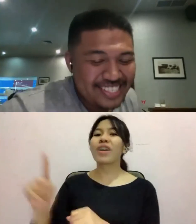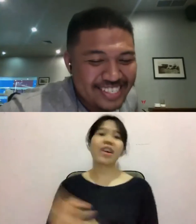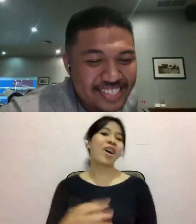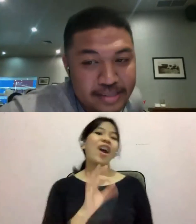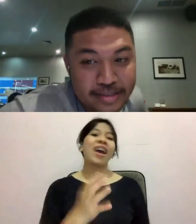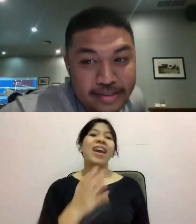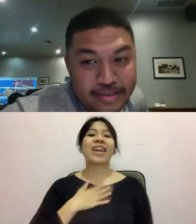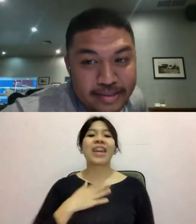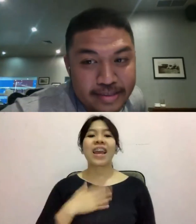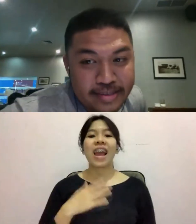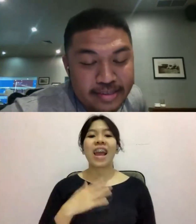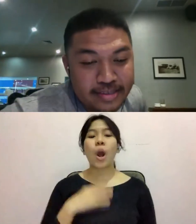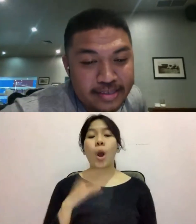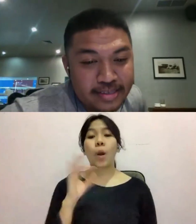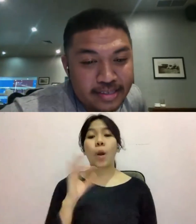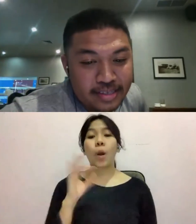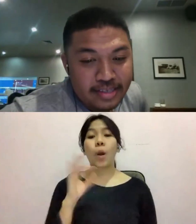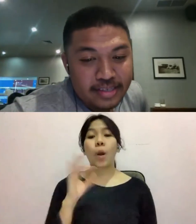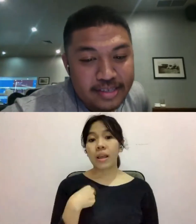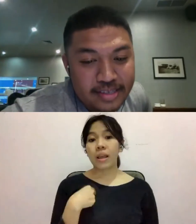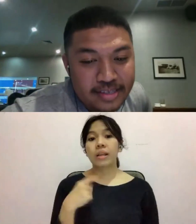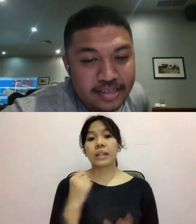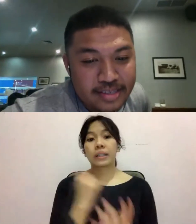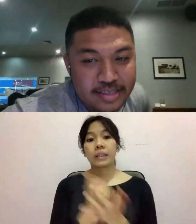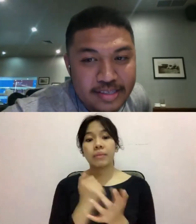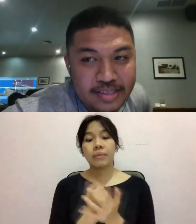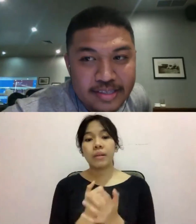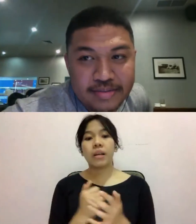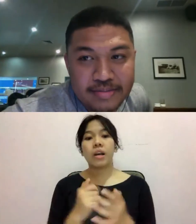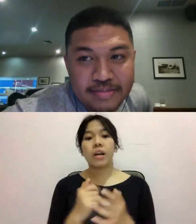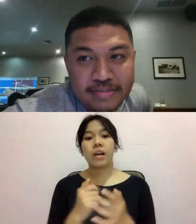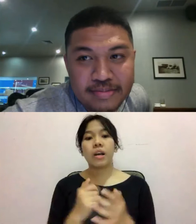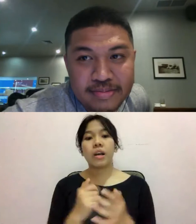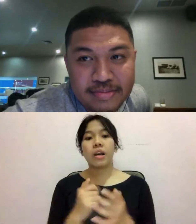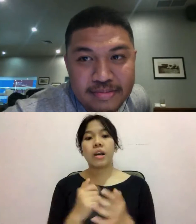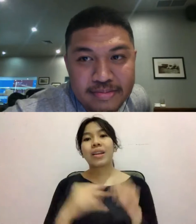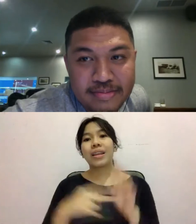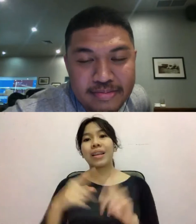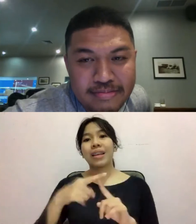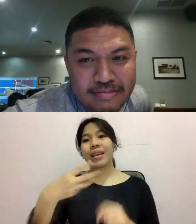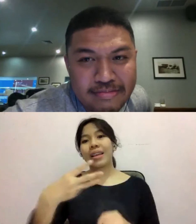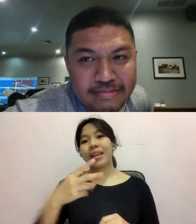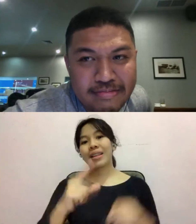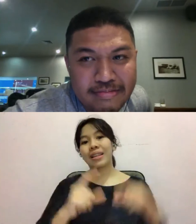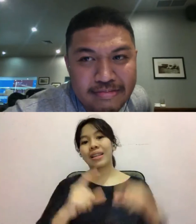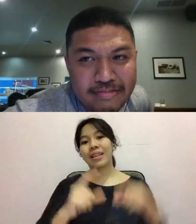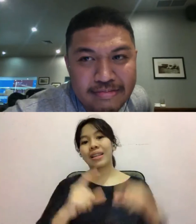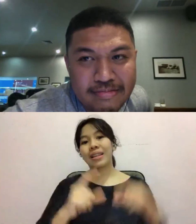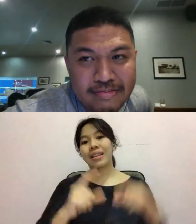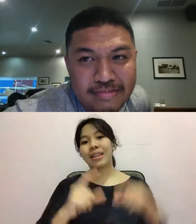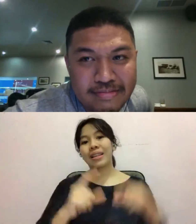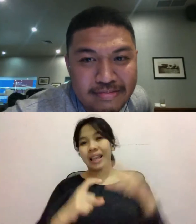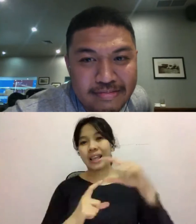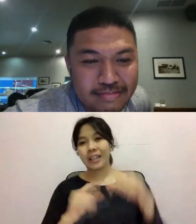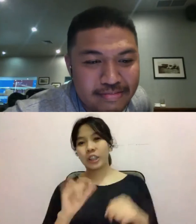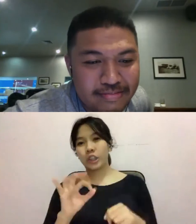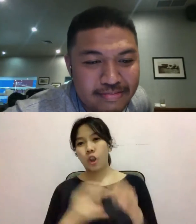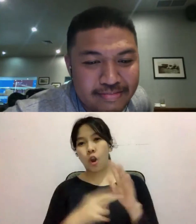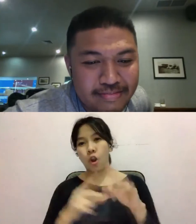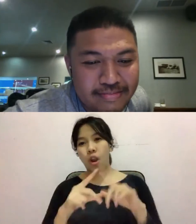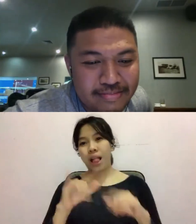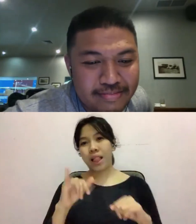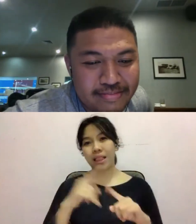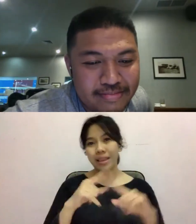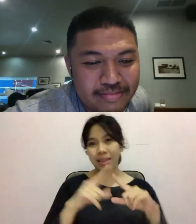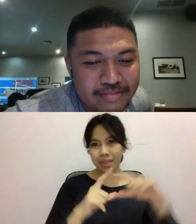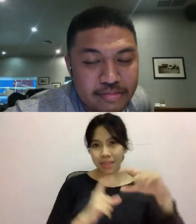there are a lot of intersections in our life regarding our background. our race, our religion, our